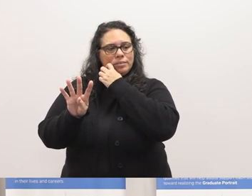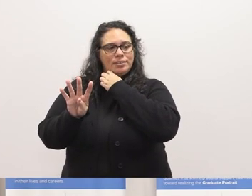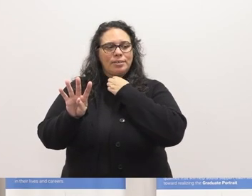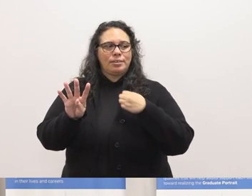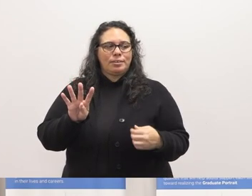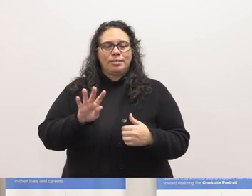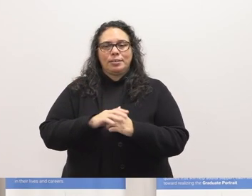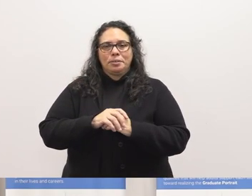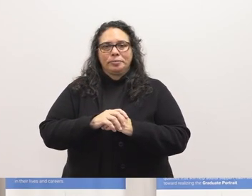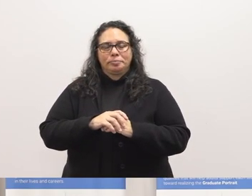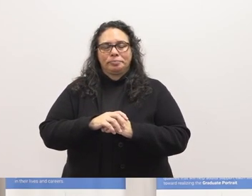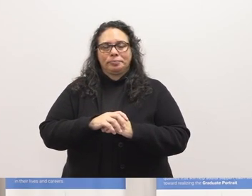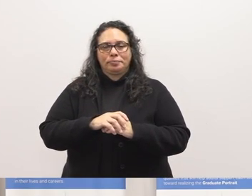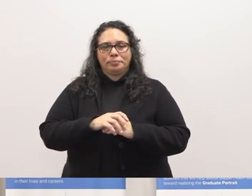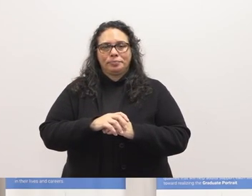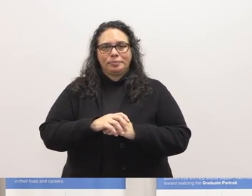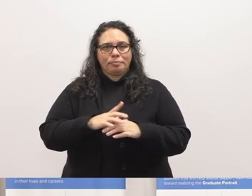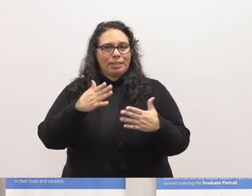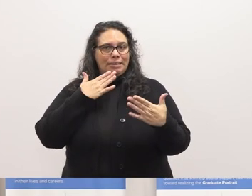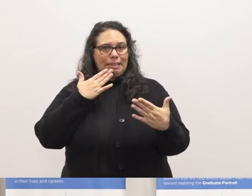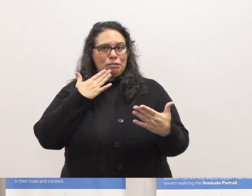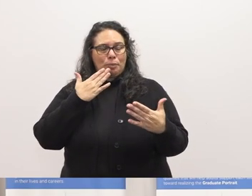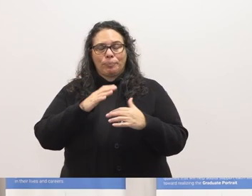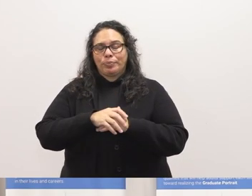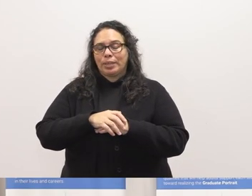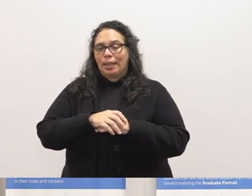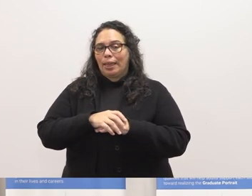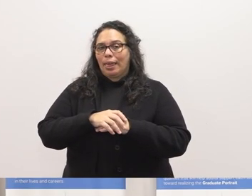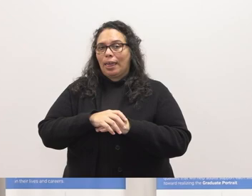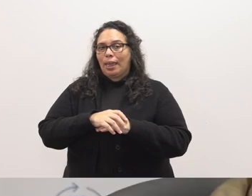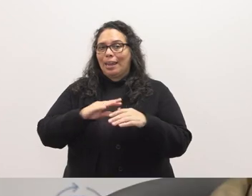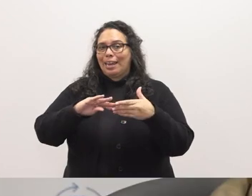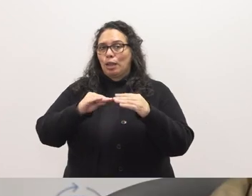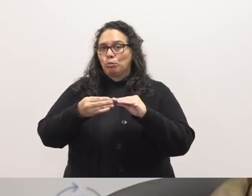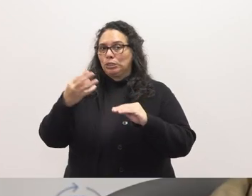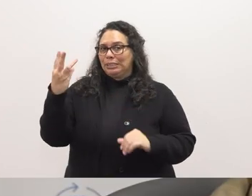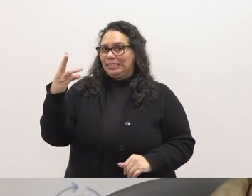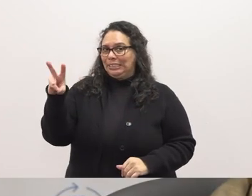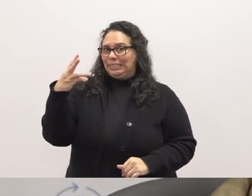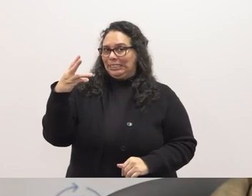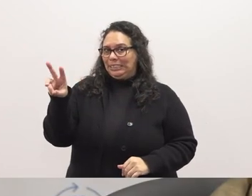Thank you. And item number 16,